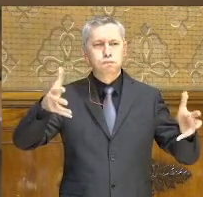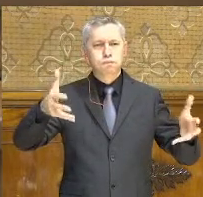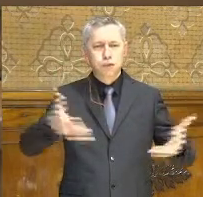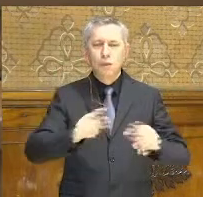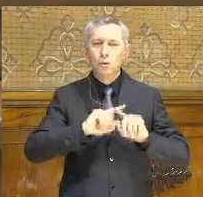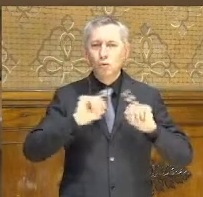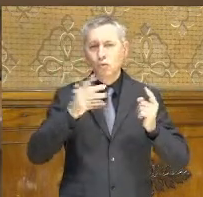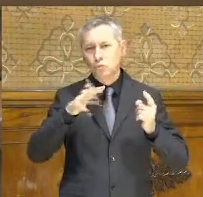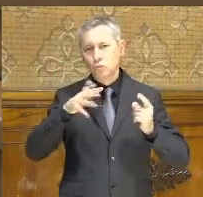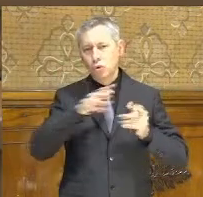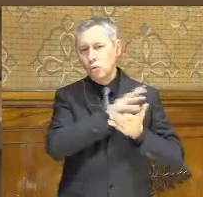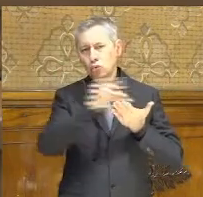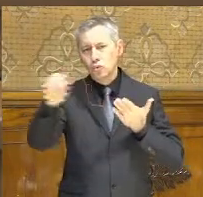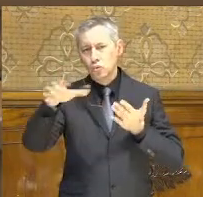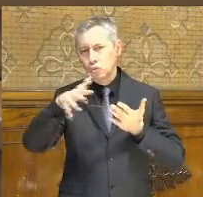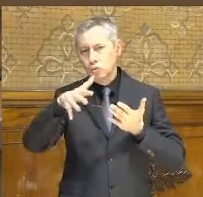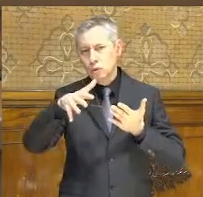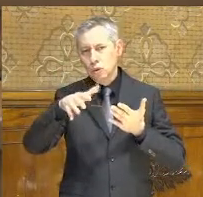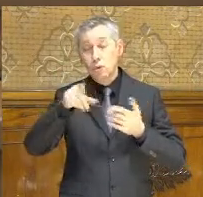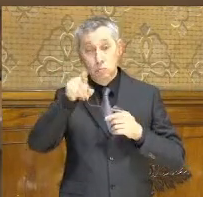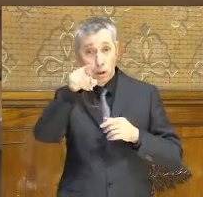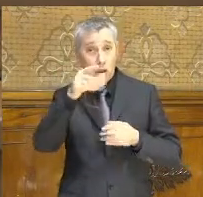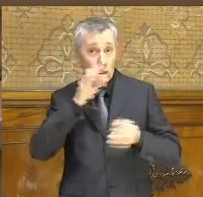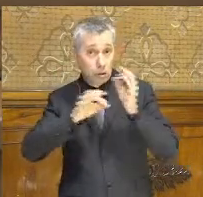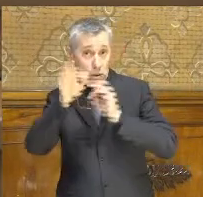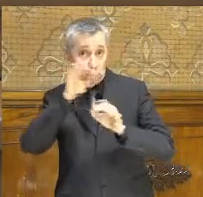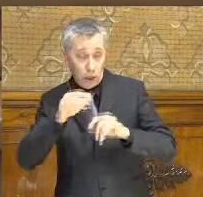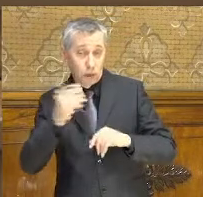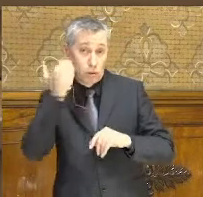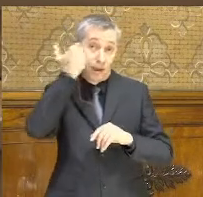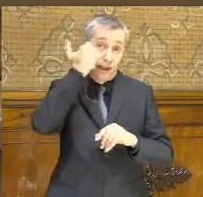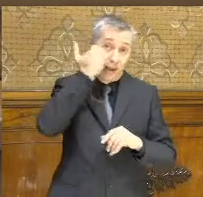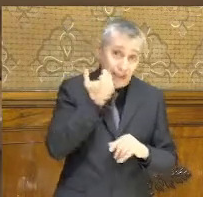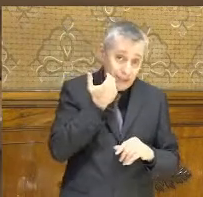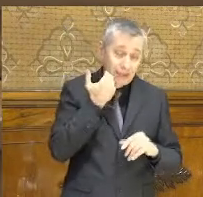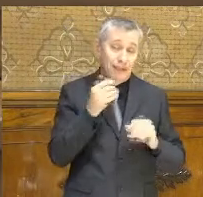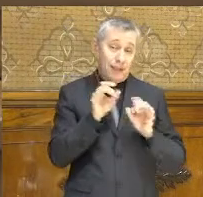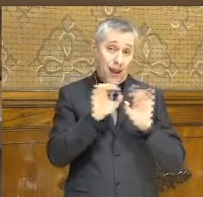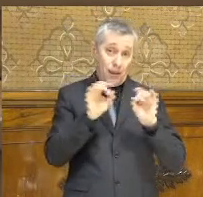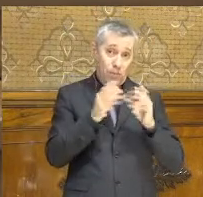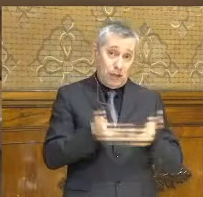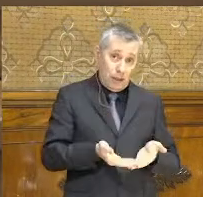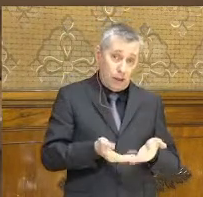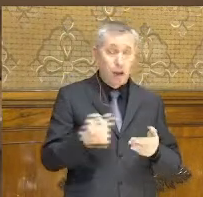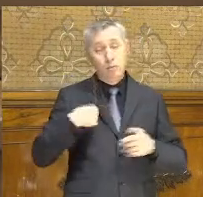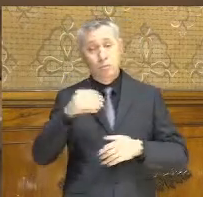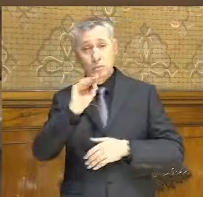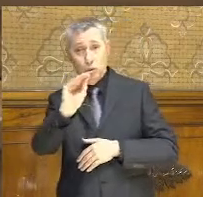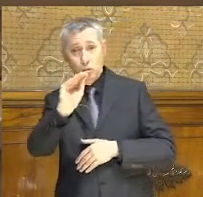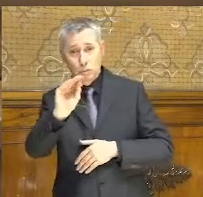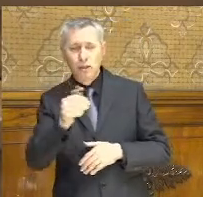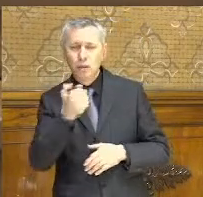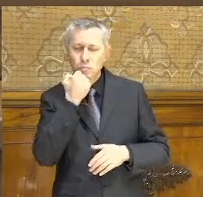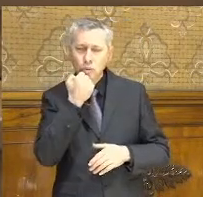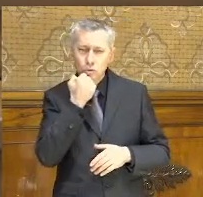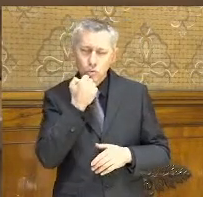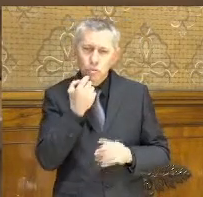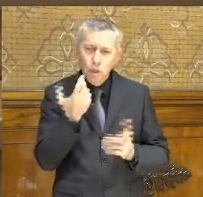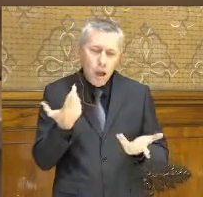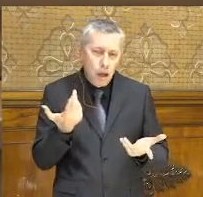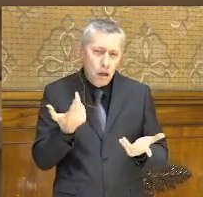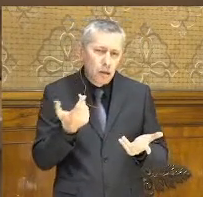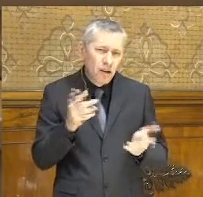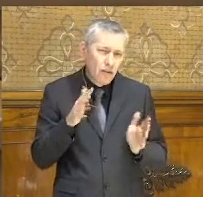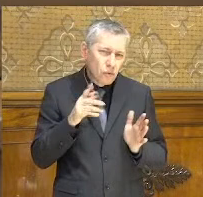about risk, freedom and risk. So my question is, shouldn't we risk